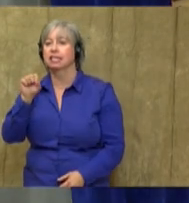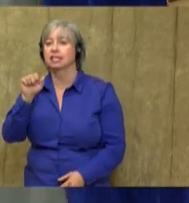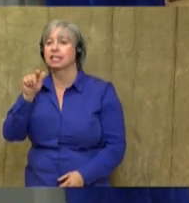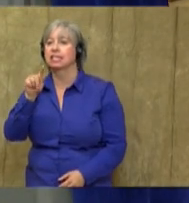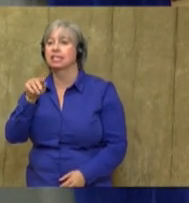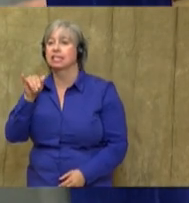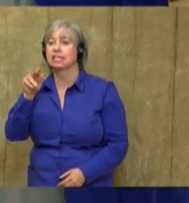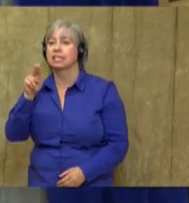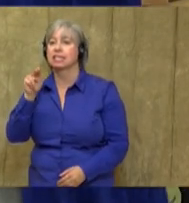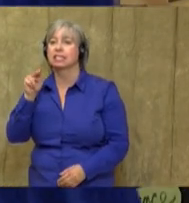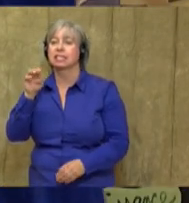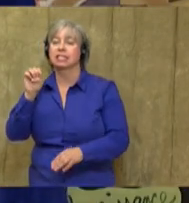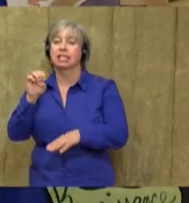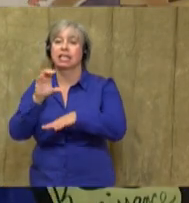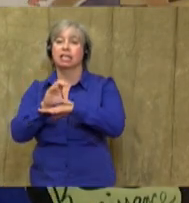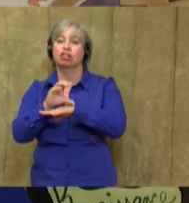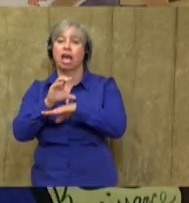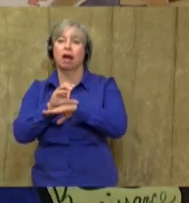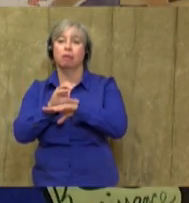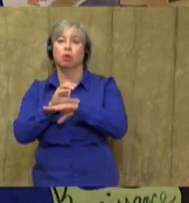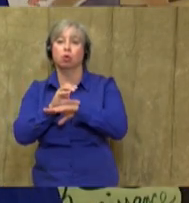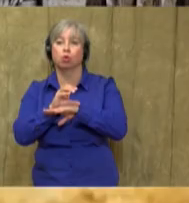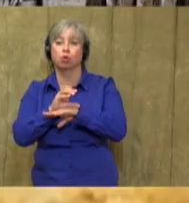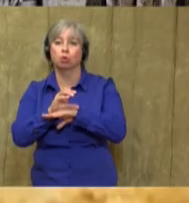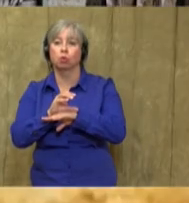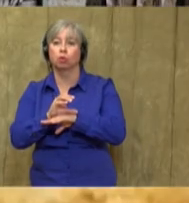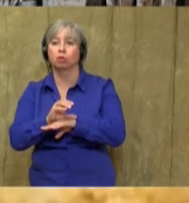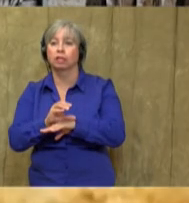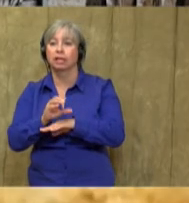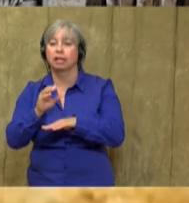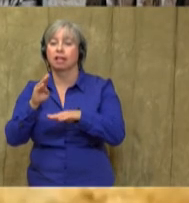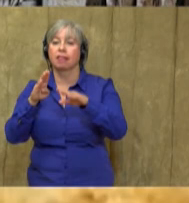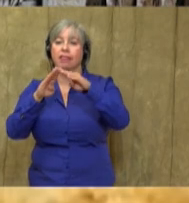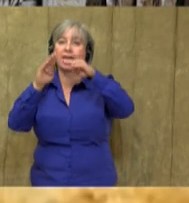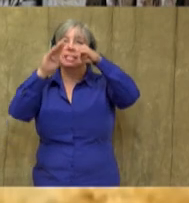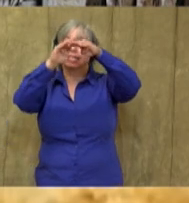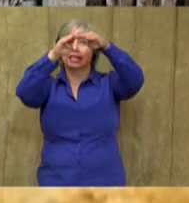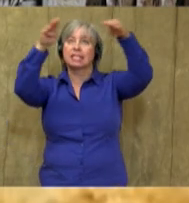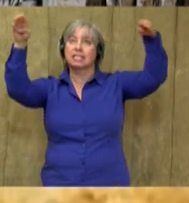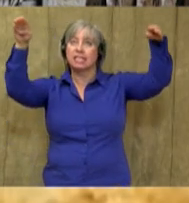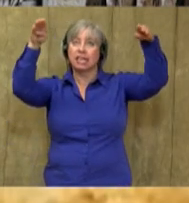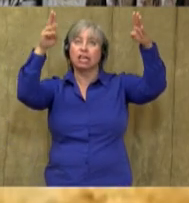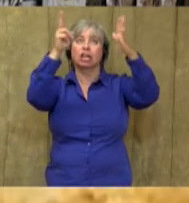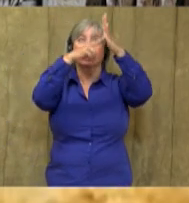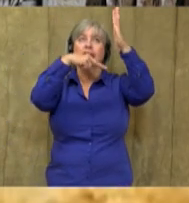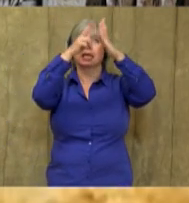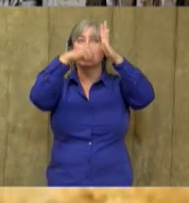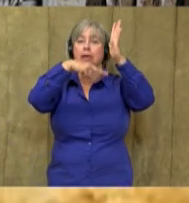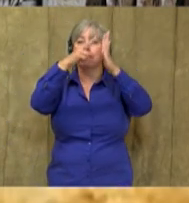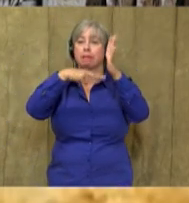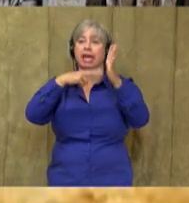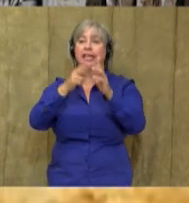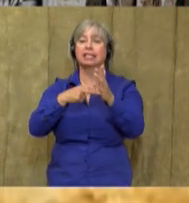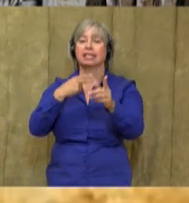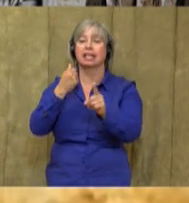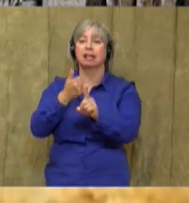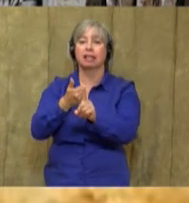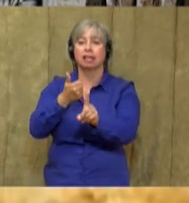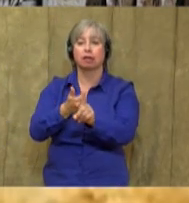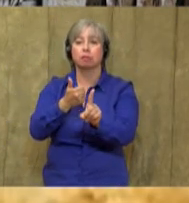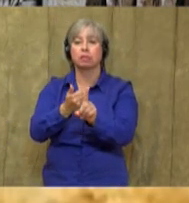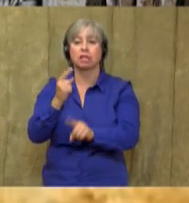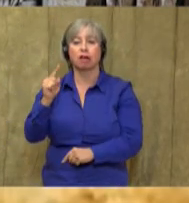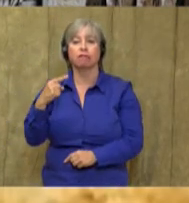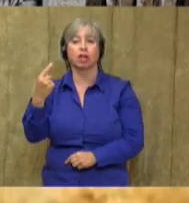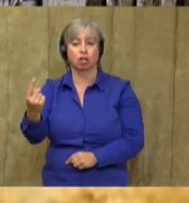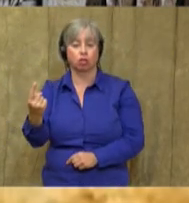but I encourage you to go look at it. This is an entire ceiling and walls, and he painted all of that by himself and